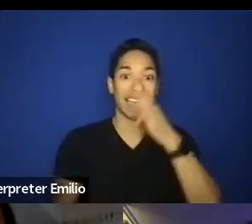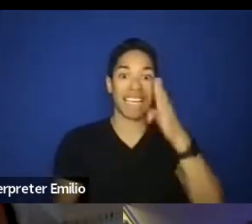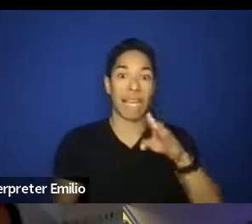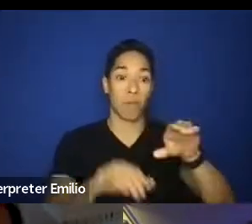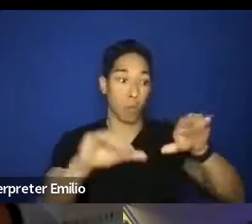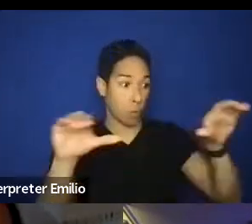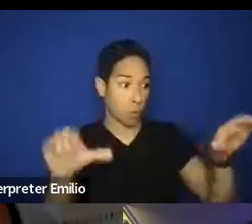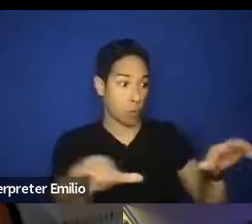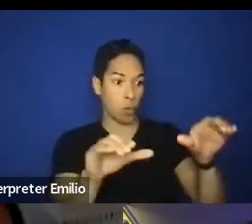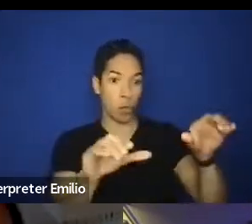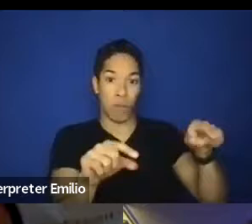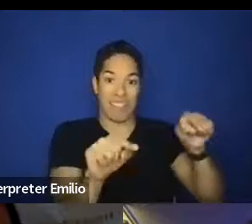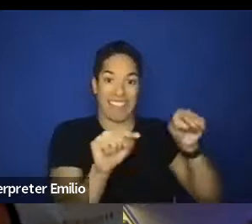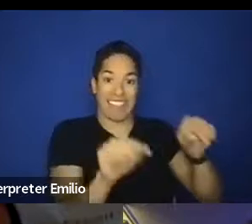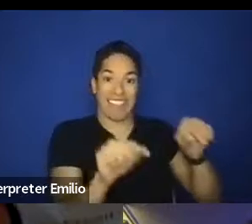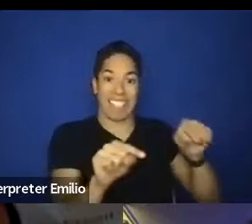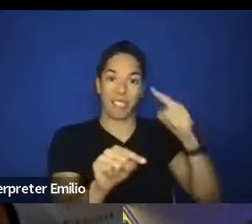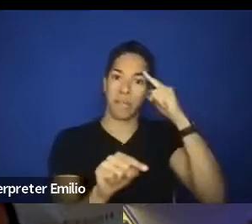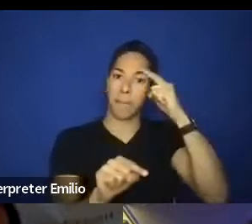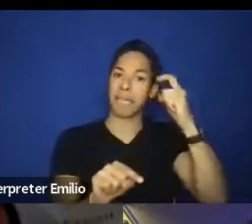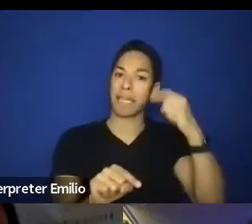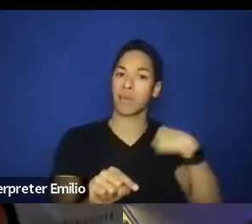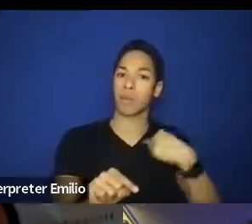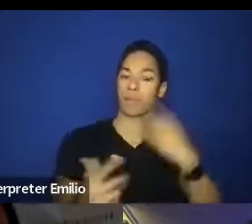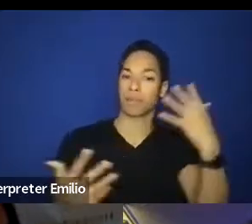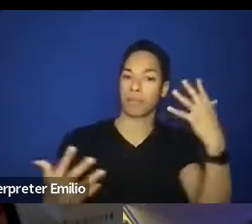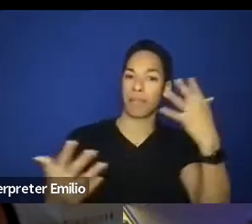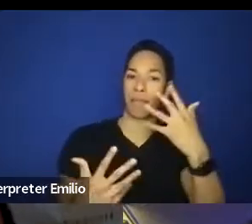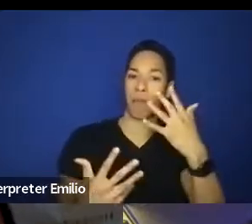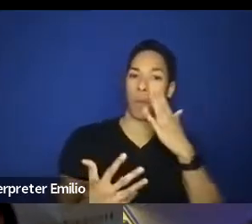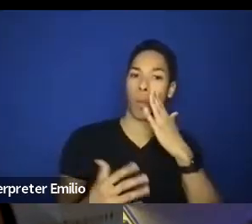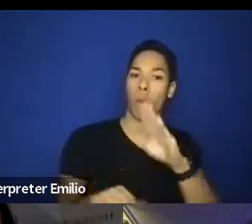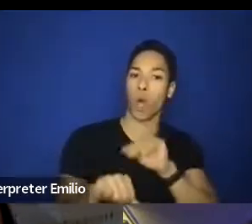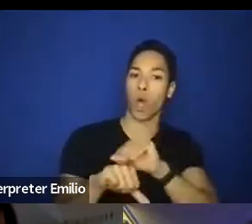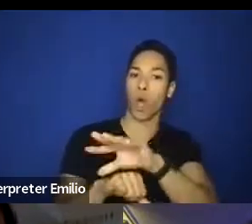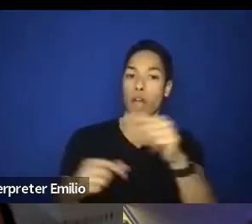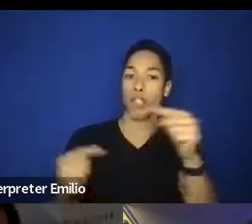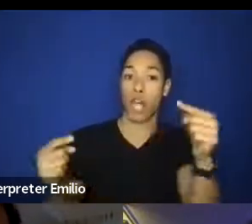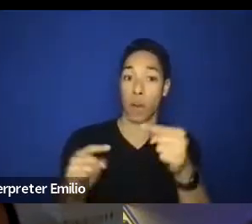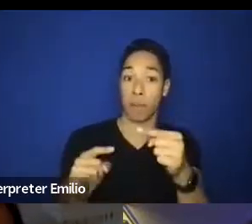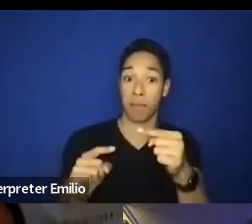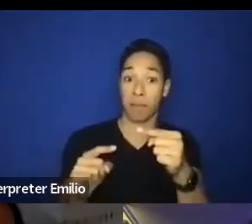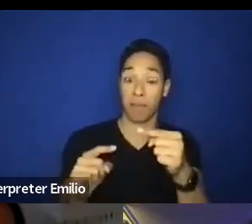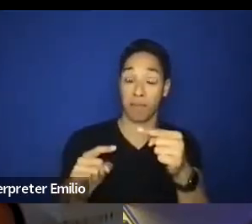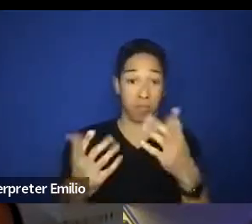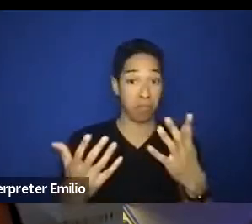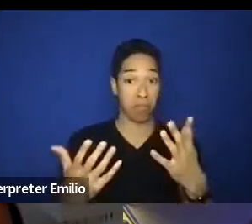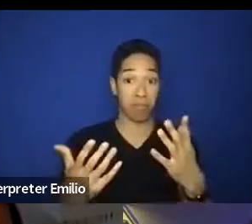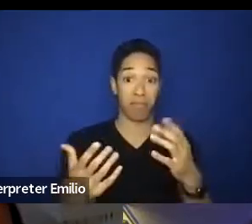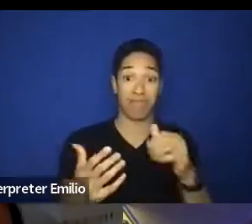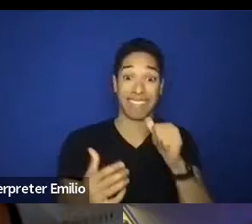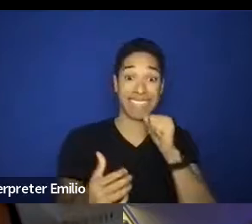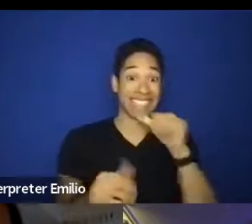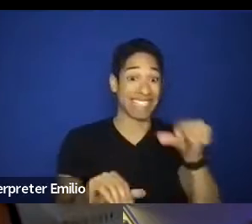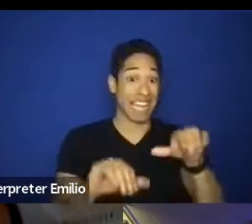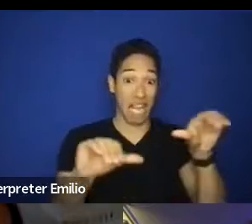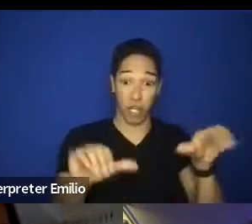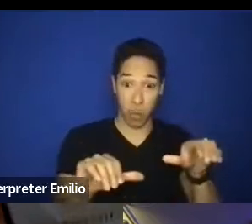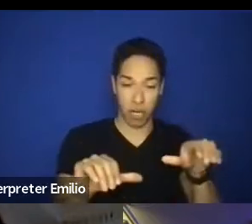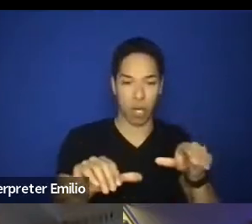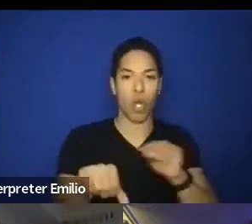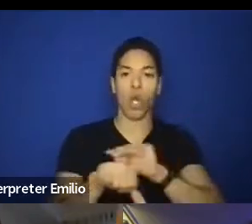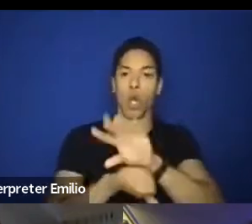thing will cause harm, which probably causes more harm. Like, I would much rather someone make a